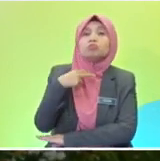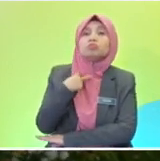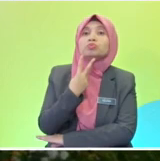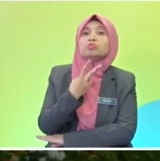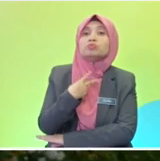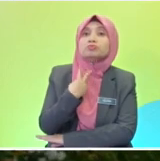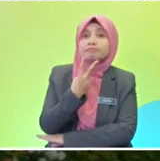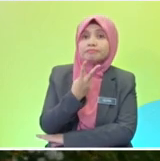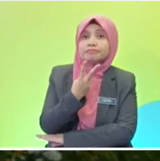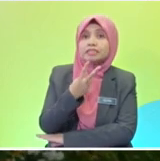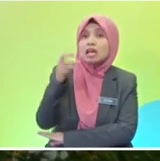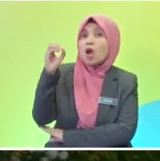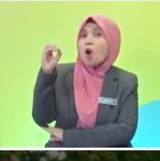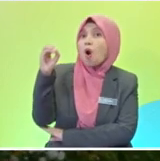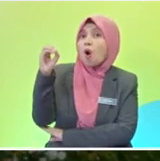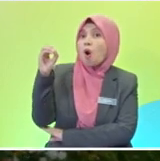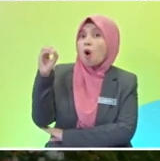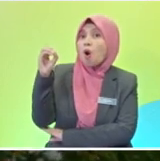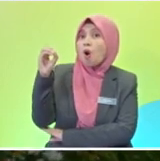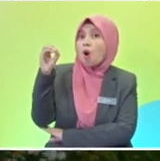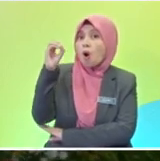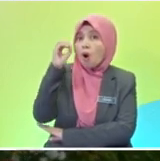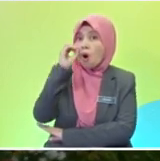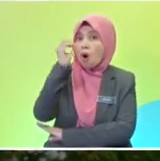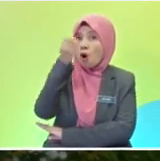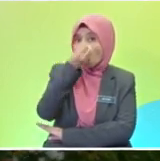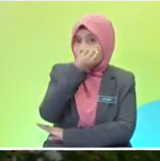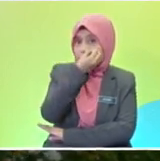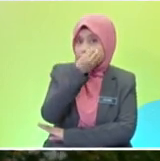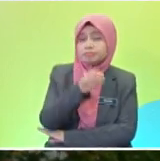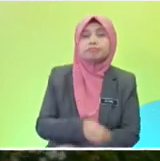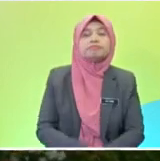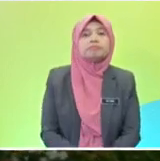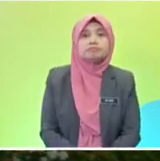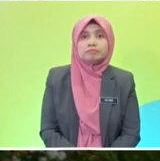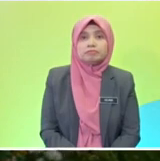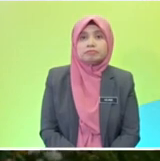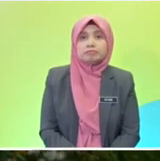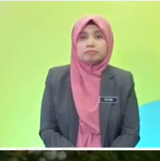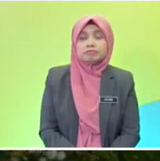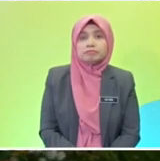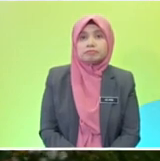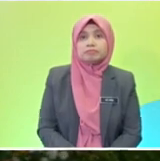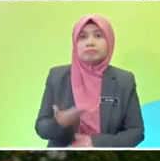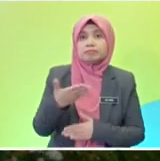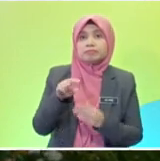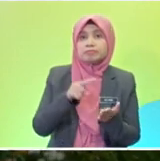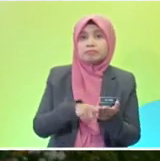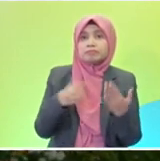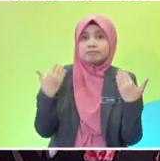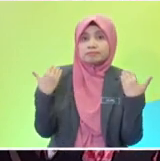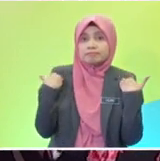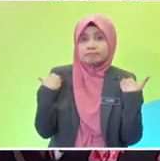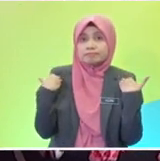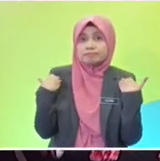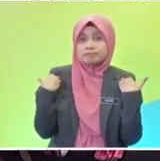O. Yeah. Orchid. Yes. Okay. Next, I have with me